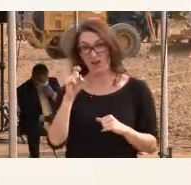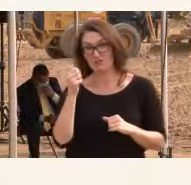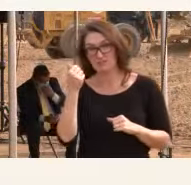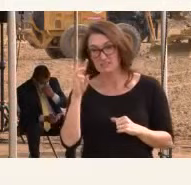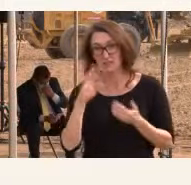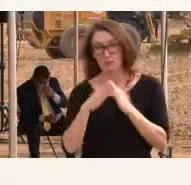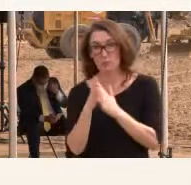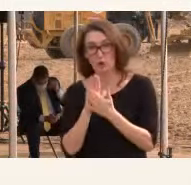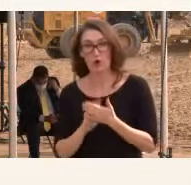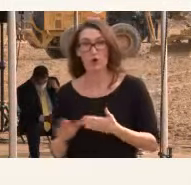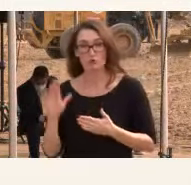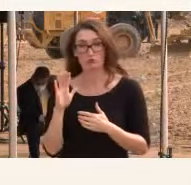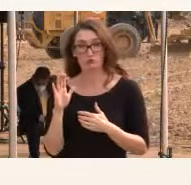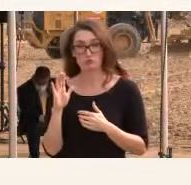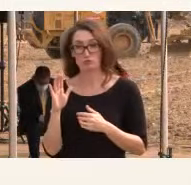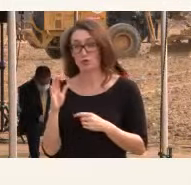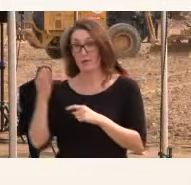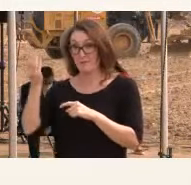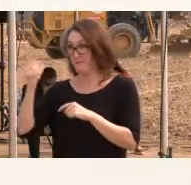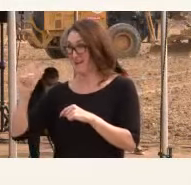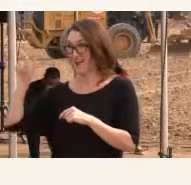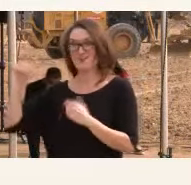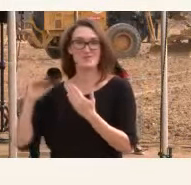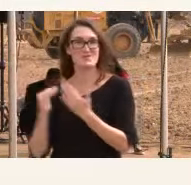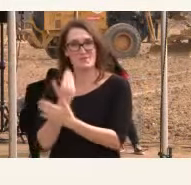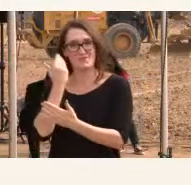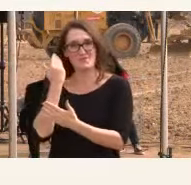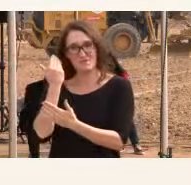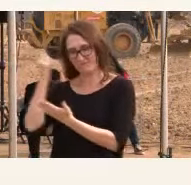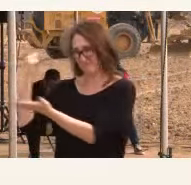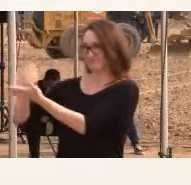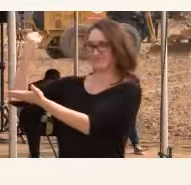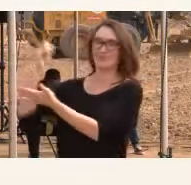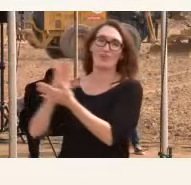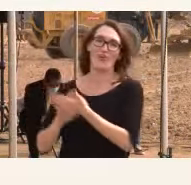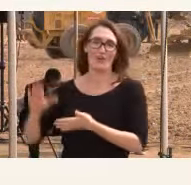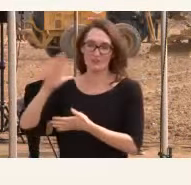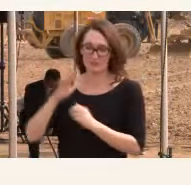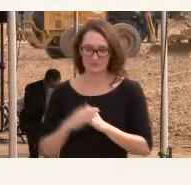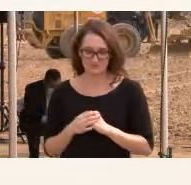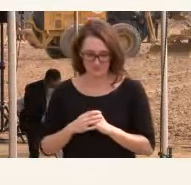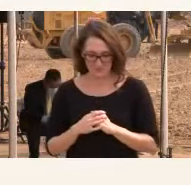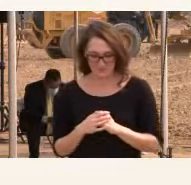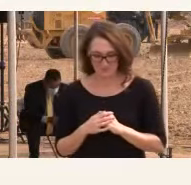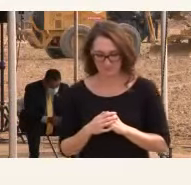community colleges, with Madera being the newest community college campus,